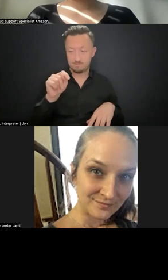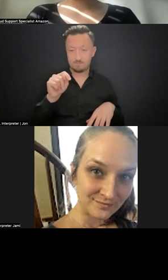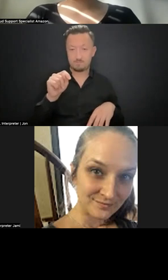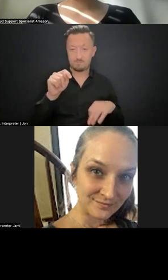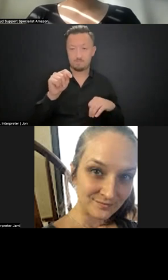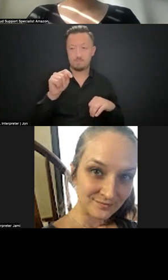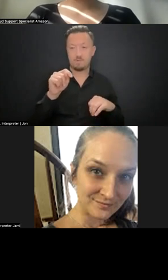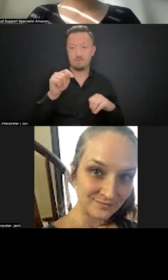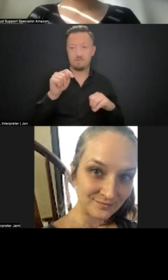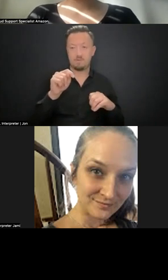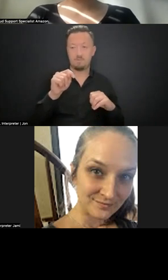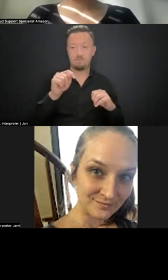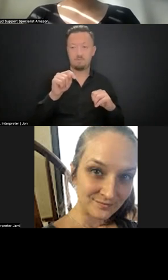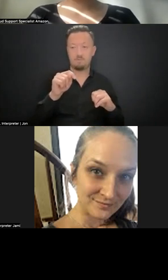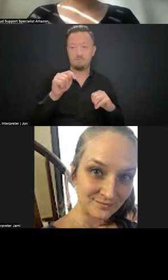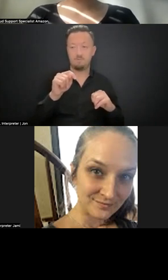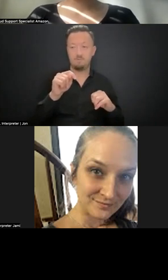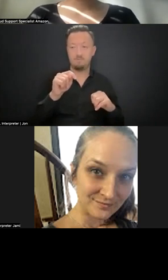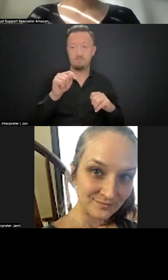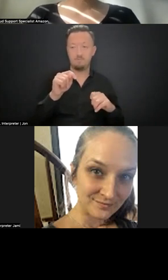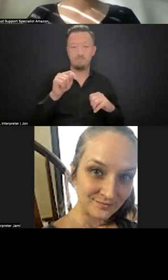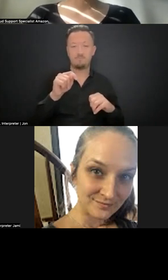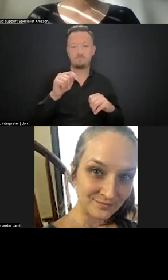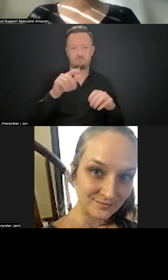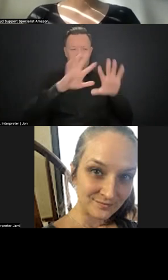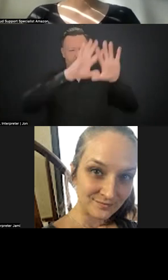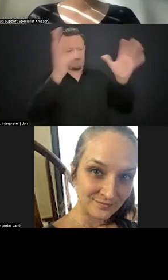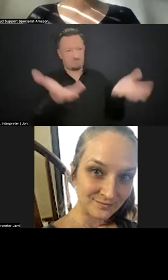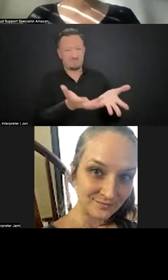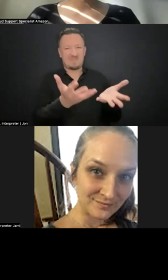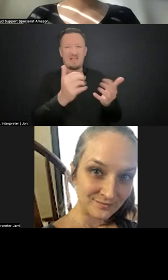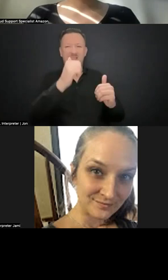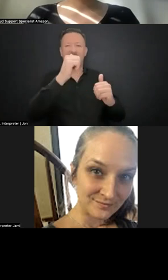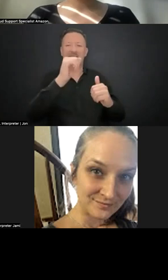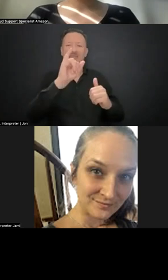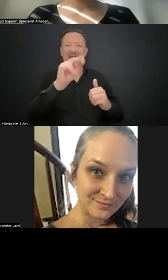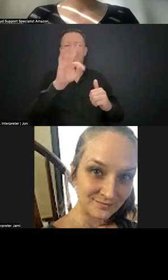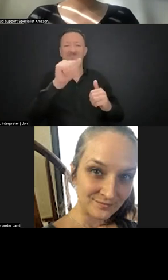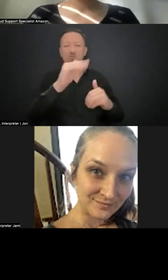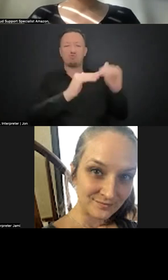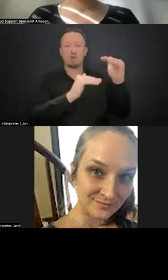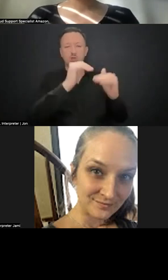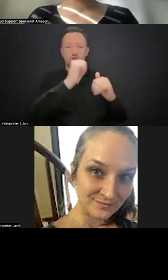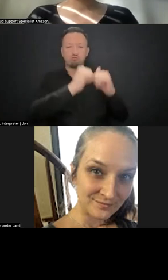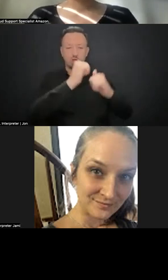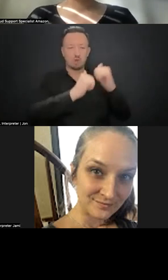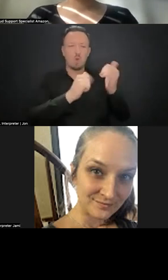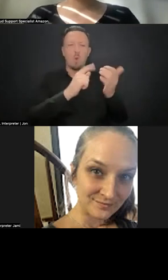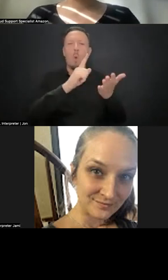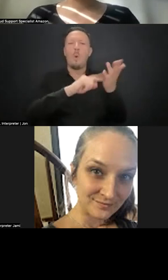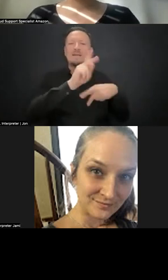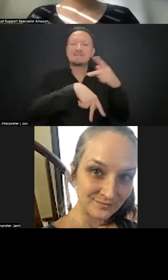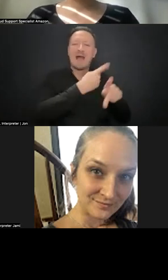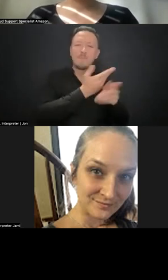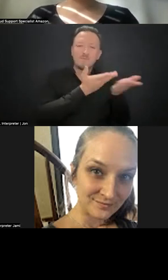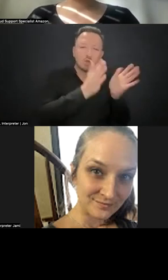So the entire infrastructure, what kind of servers you want, what kind of